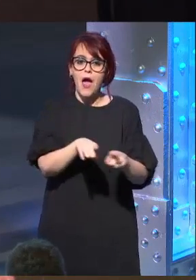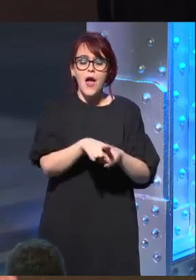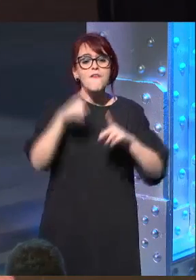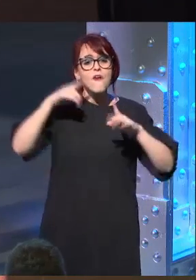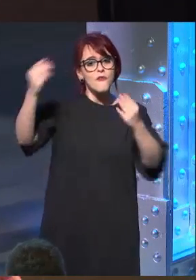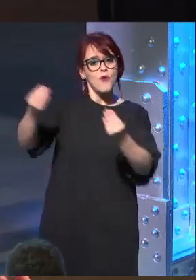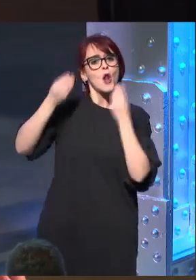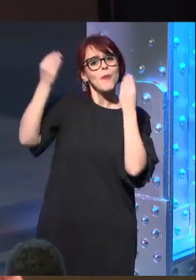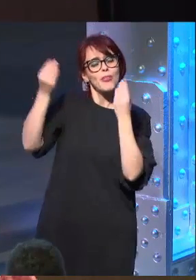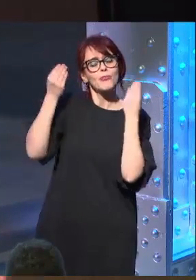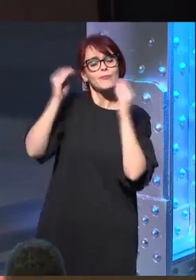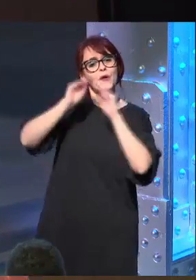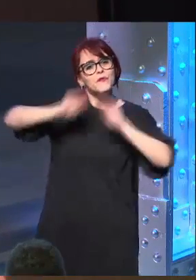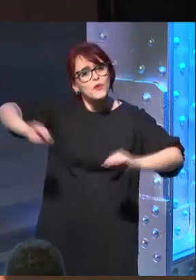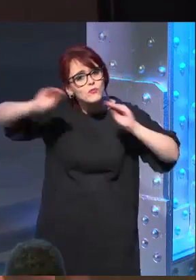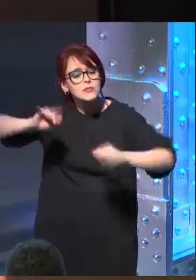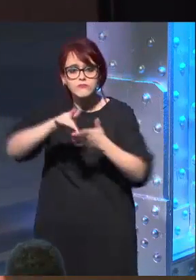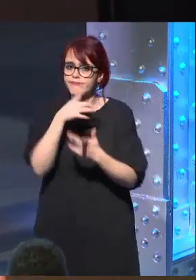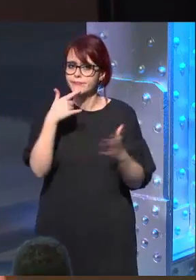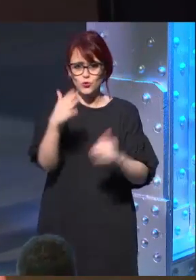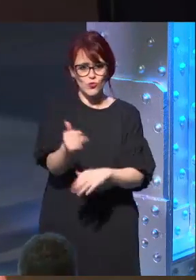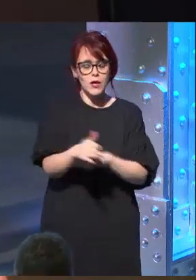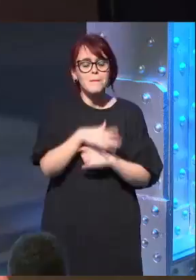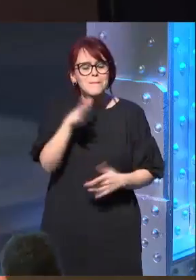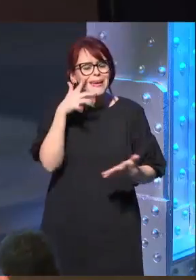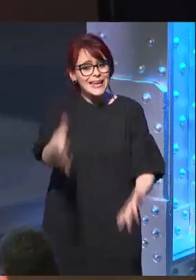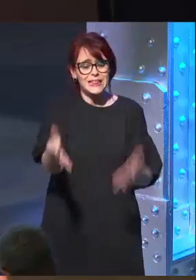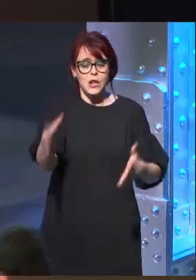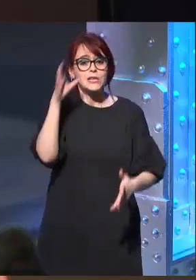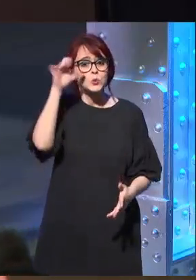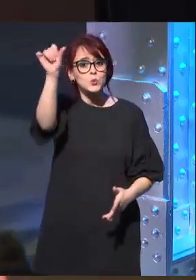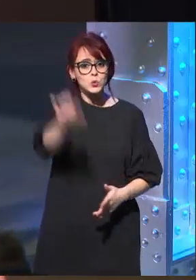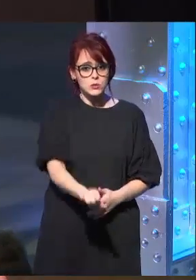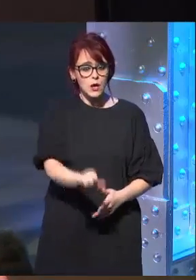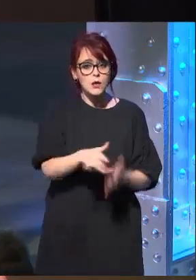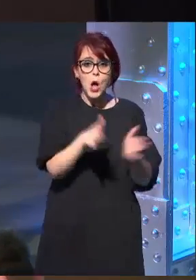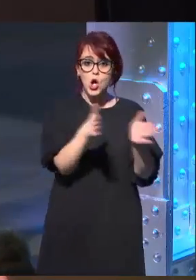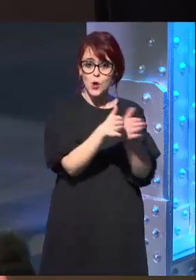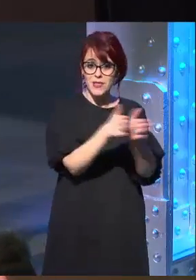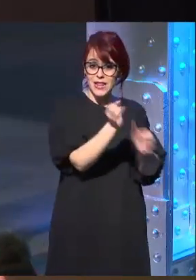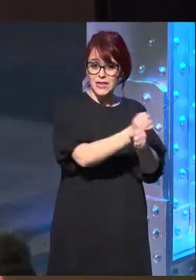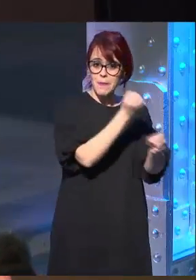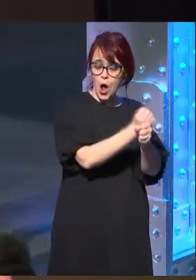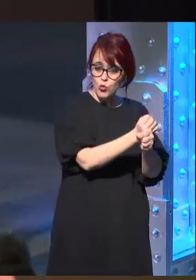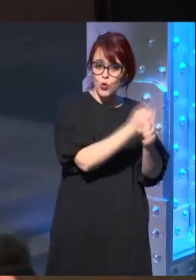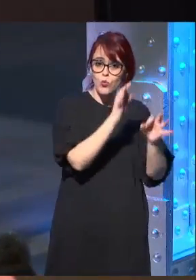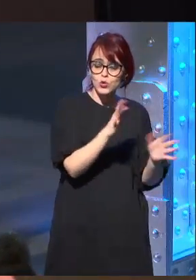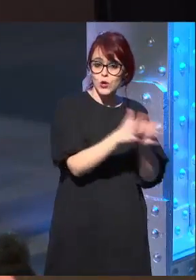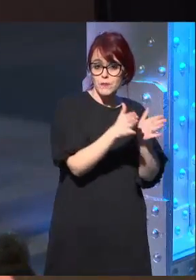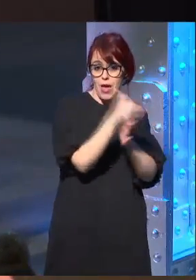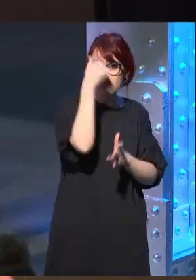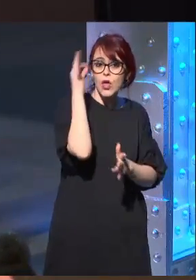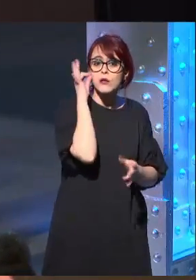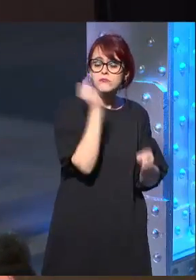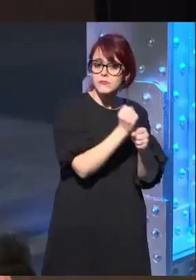be at their house at that time. But as Hector said, we're not receiving that type of training. I would like to